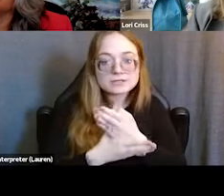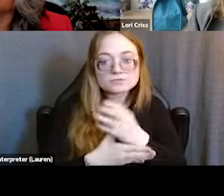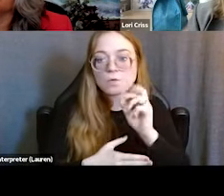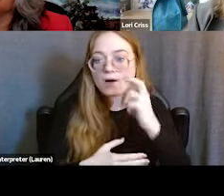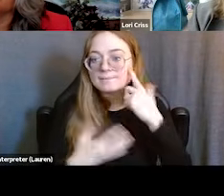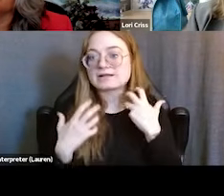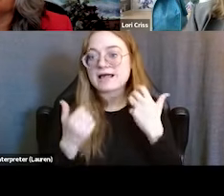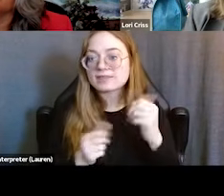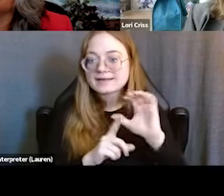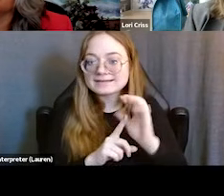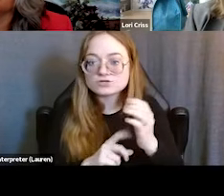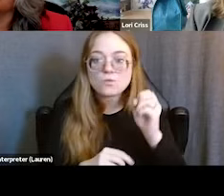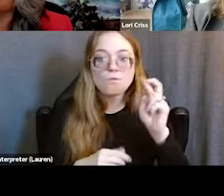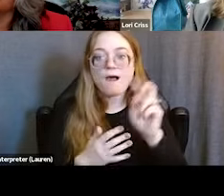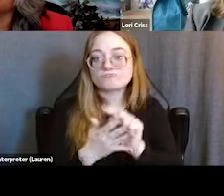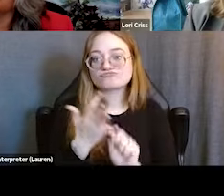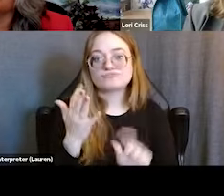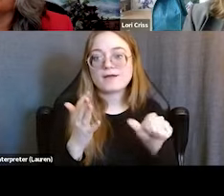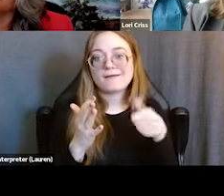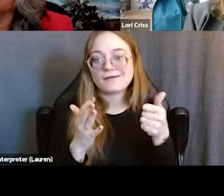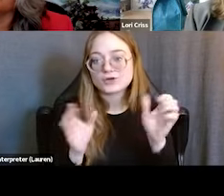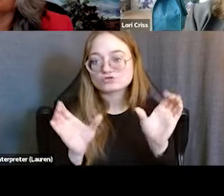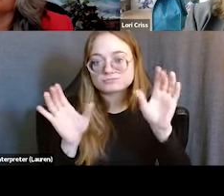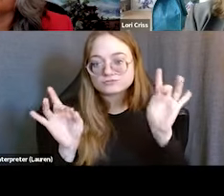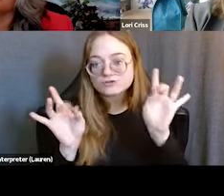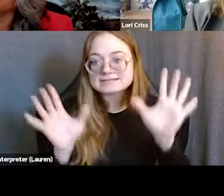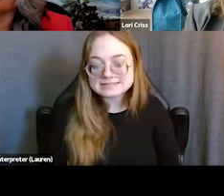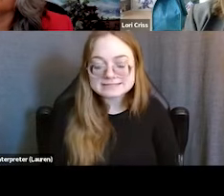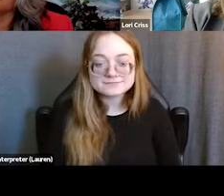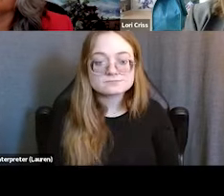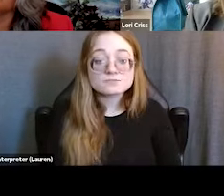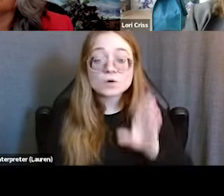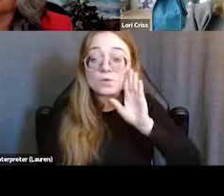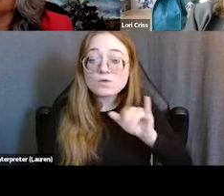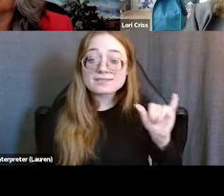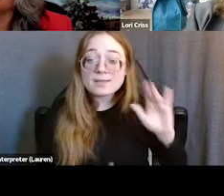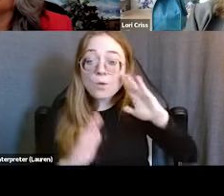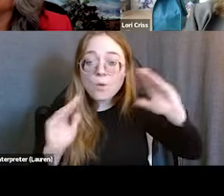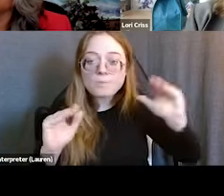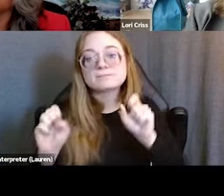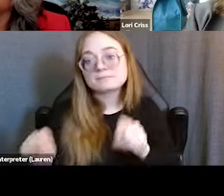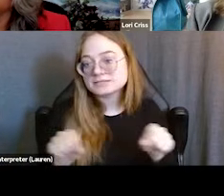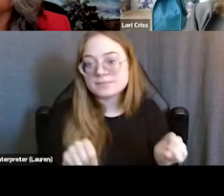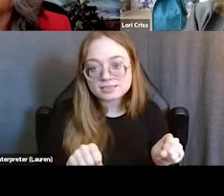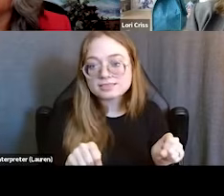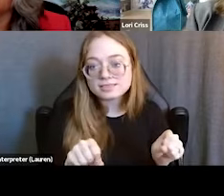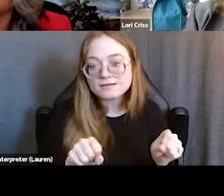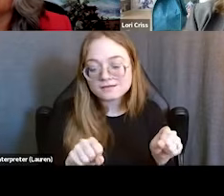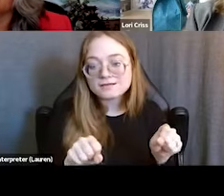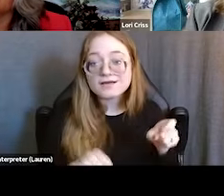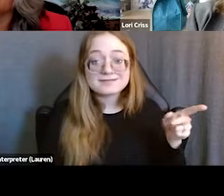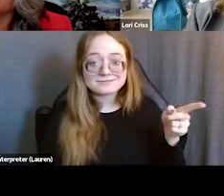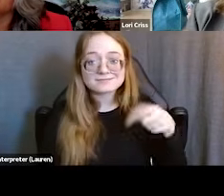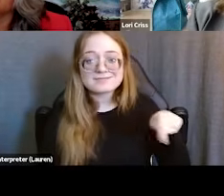mental health condition or other crisis, to know that hope is possible, that they too can build